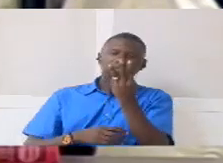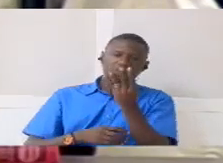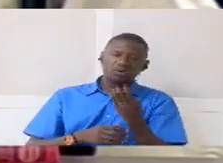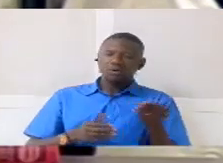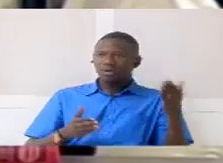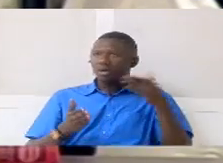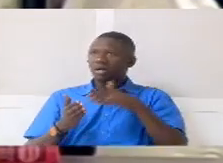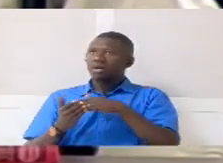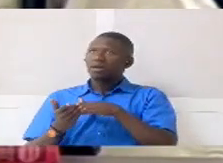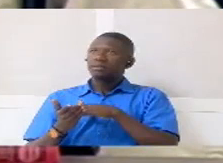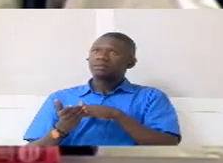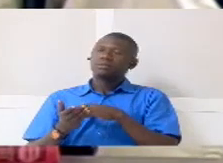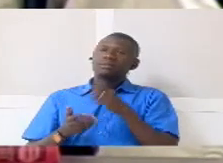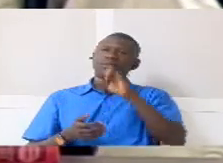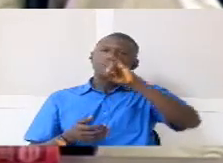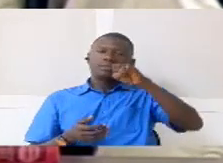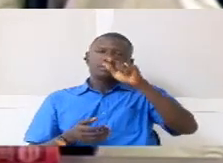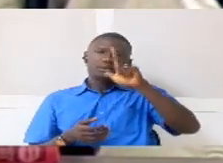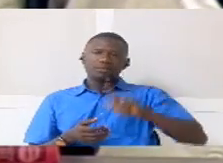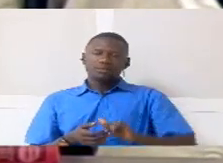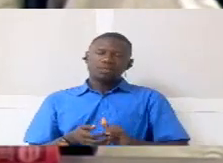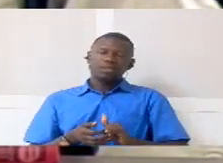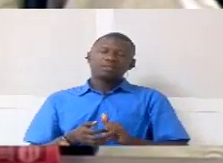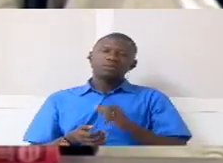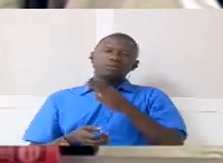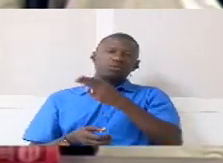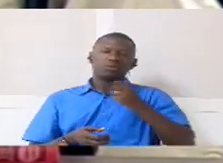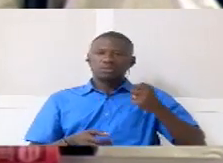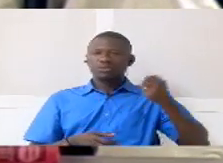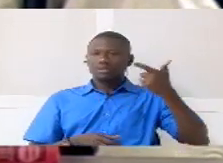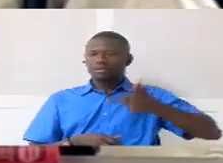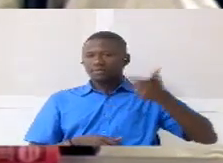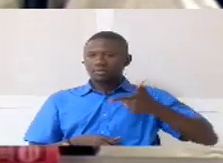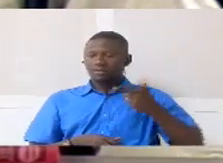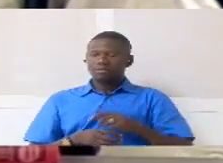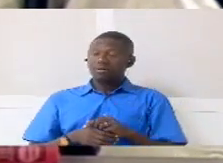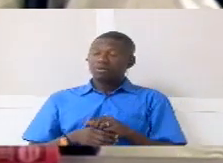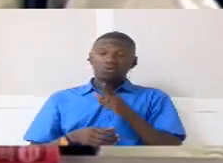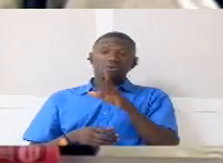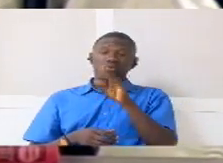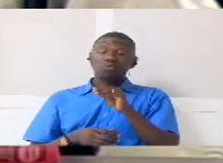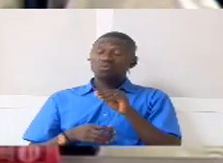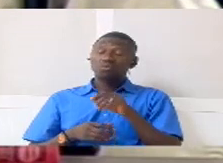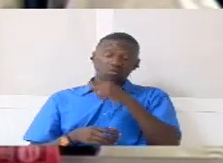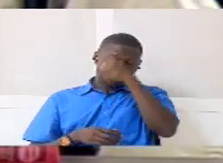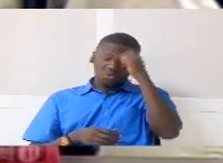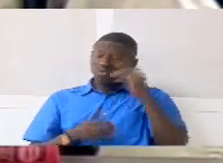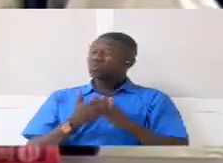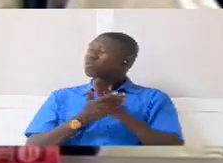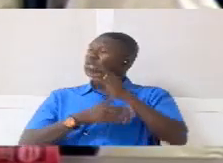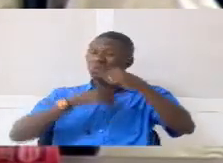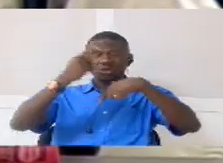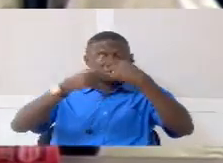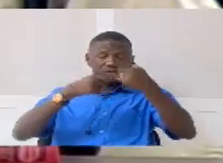2017, correct? Amunta kada muta 1994 kana January 2017. Amunta ite doko kile katenten doko